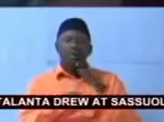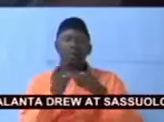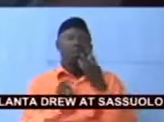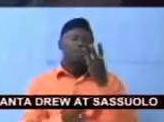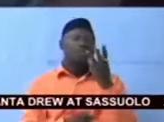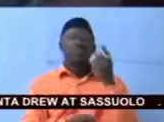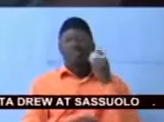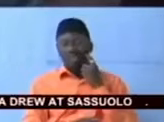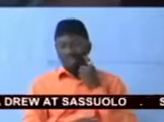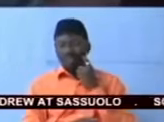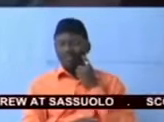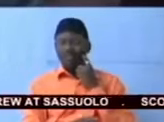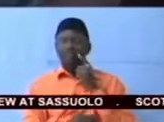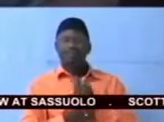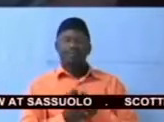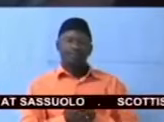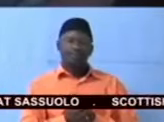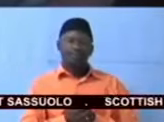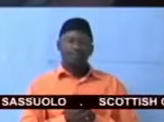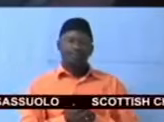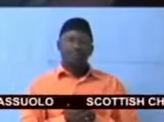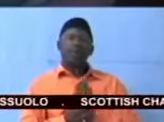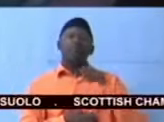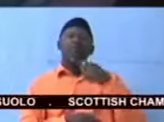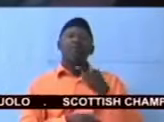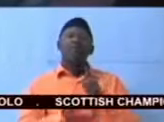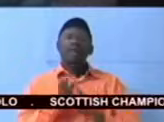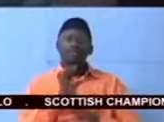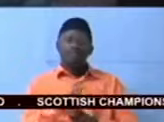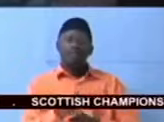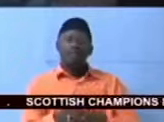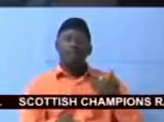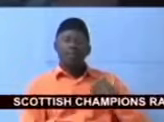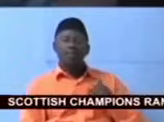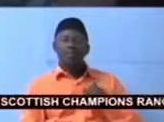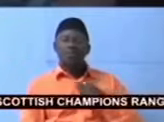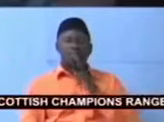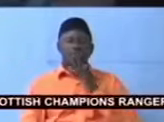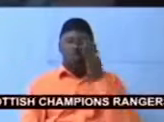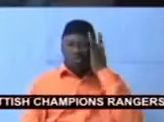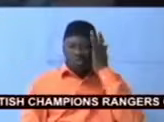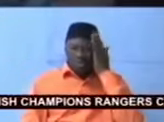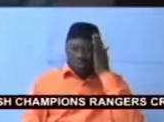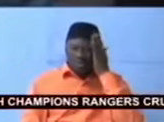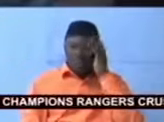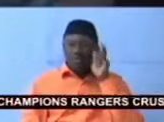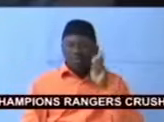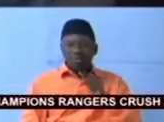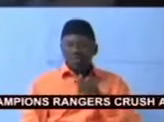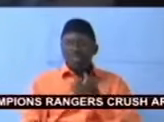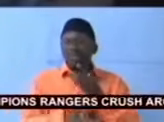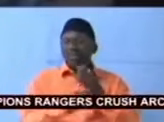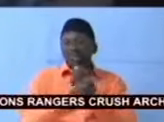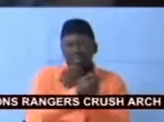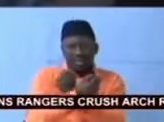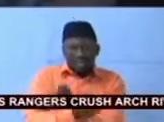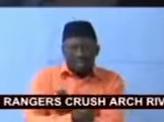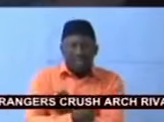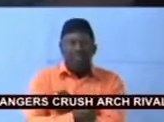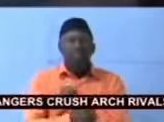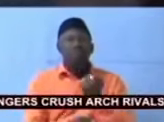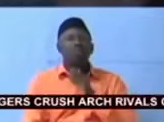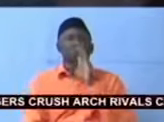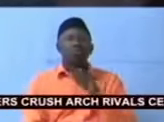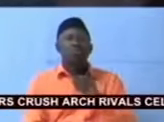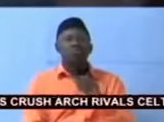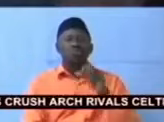report loi bi ci réew mi. For people or suspects detained in suspicion of the commission of an offense. Ndek